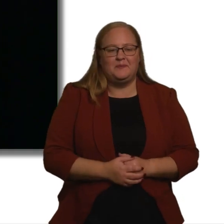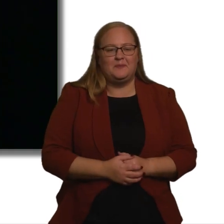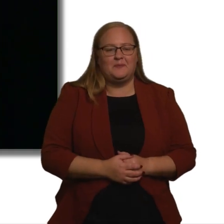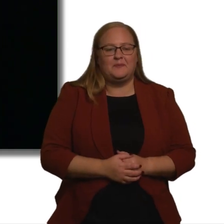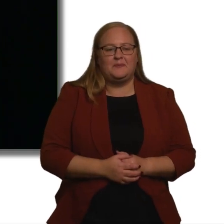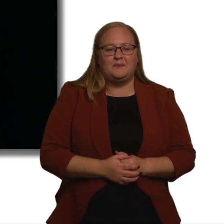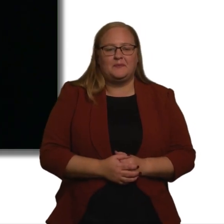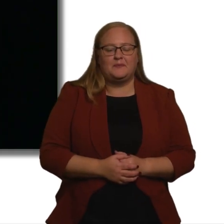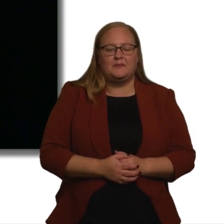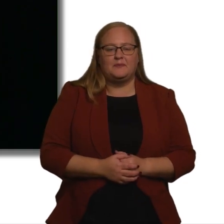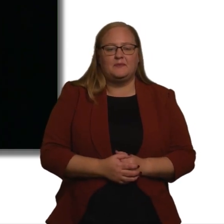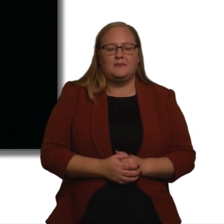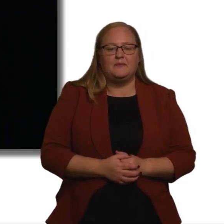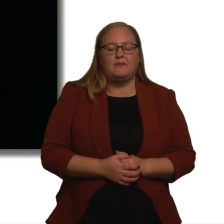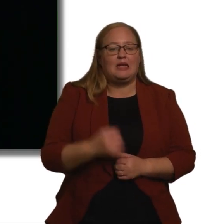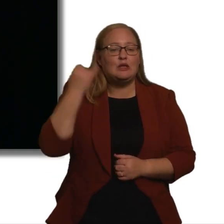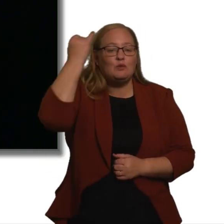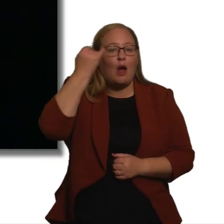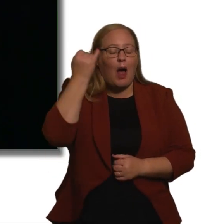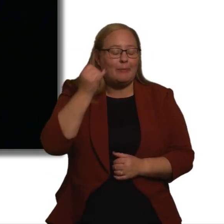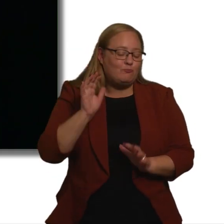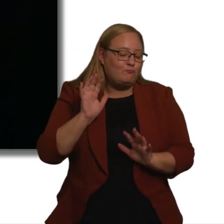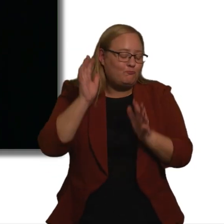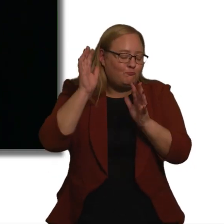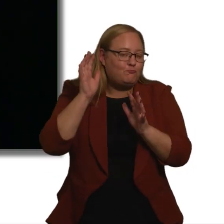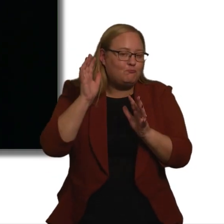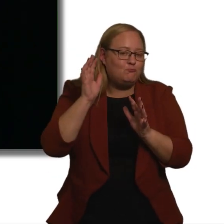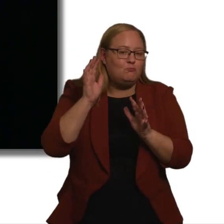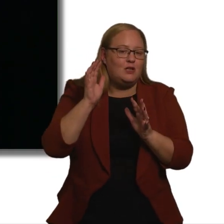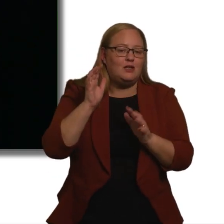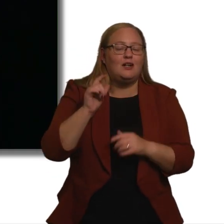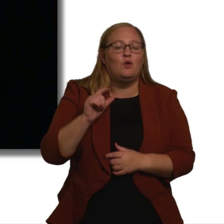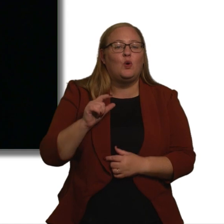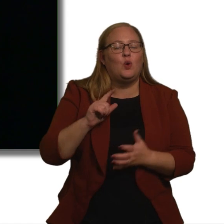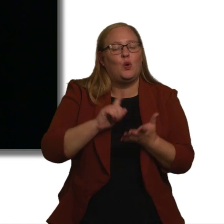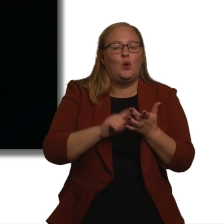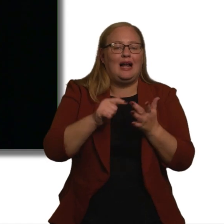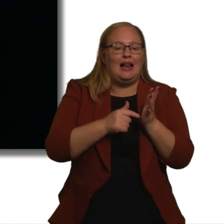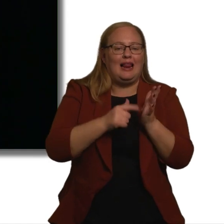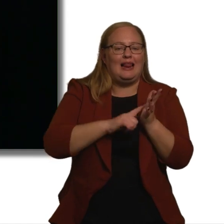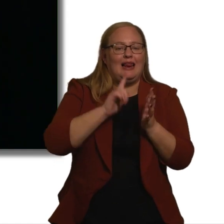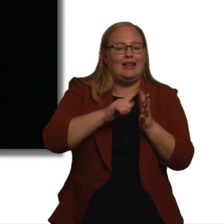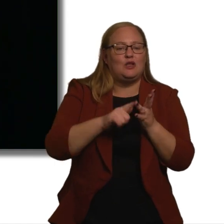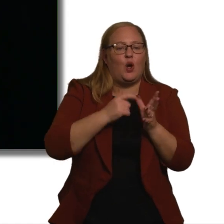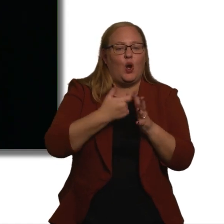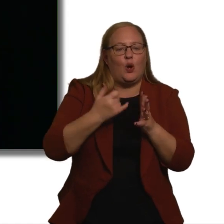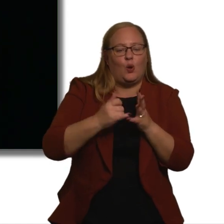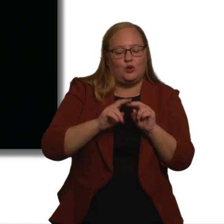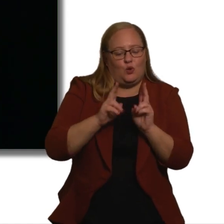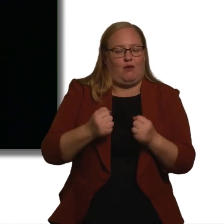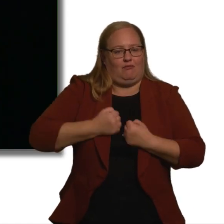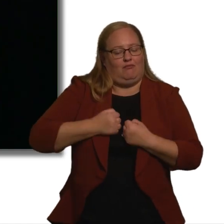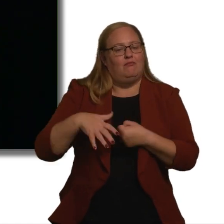And I'm going to give a special call out in Derby for the Little Over store, which is my local store where I shop.